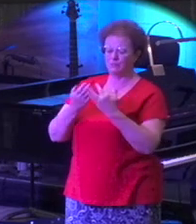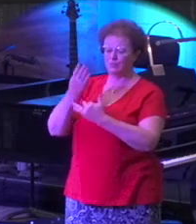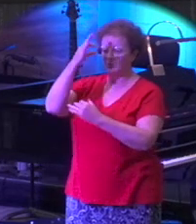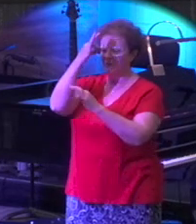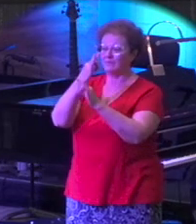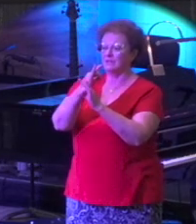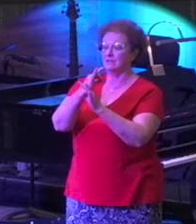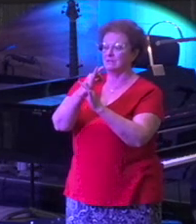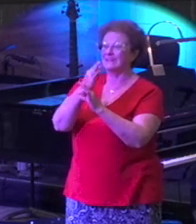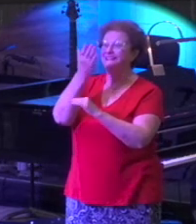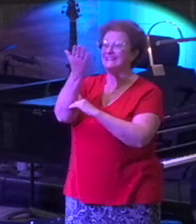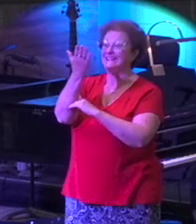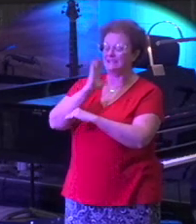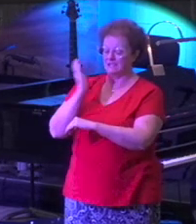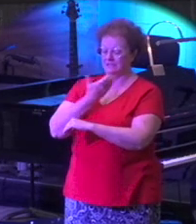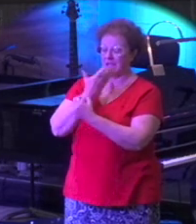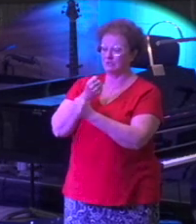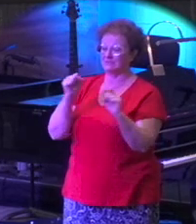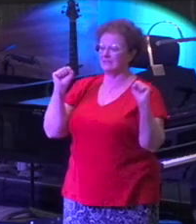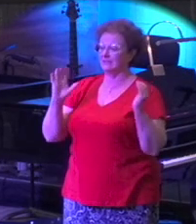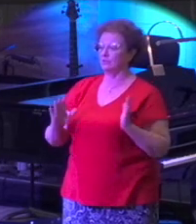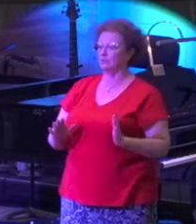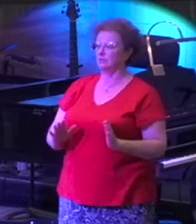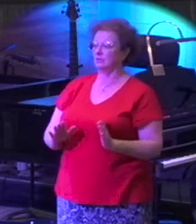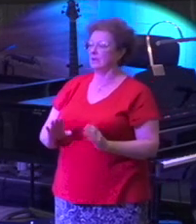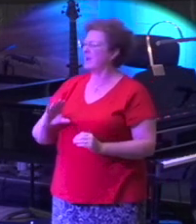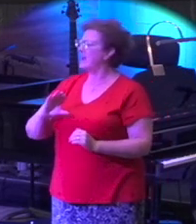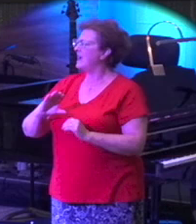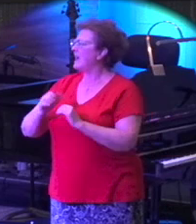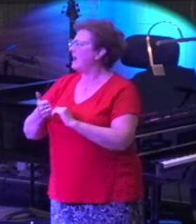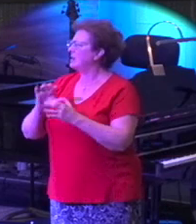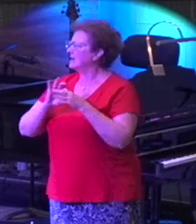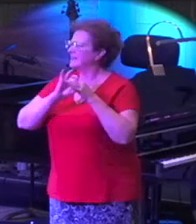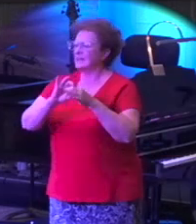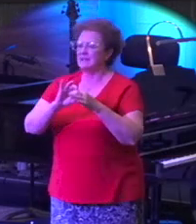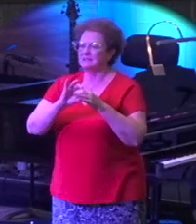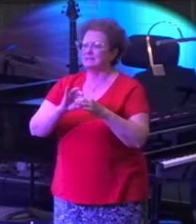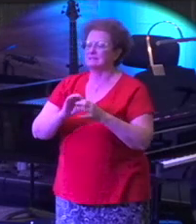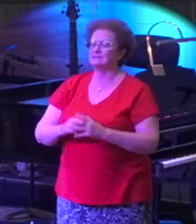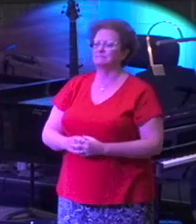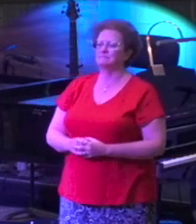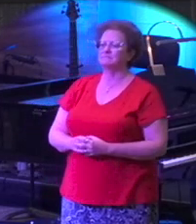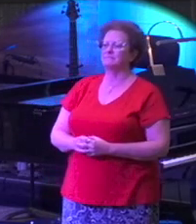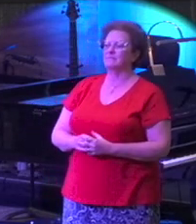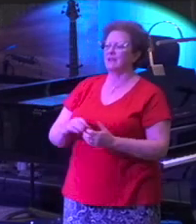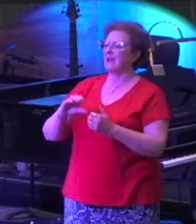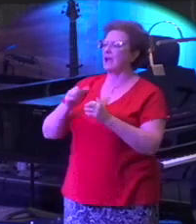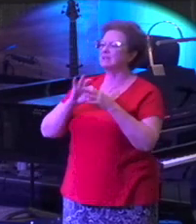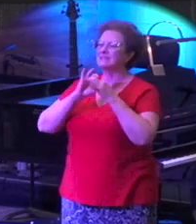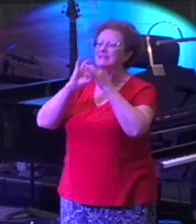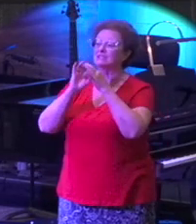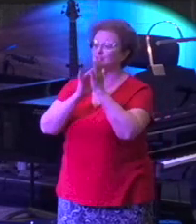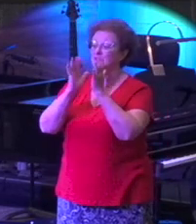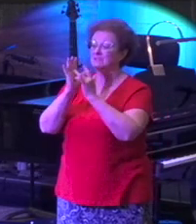is the Savior. How do you get connected to the sign of Jonah from our gospel lesson? How do you get connected to